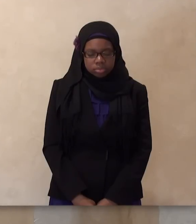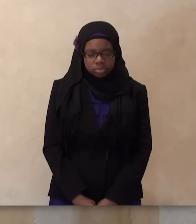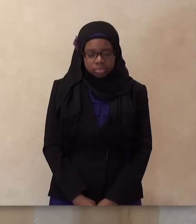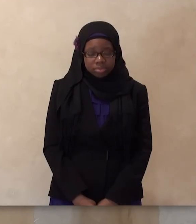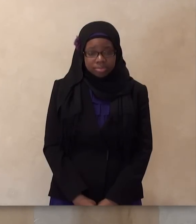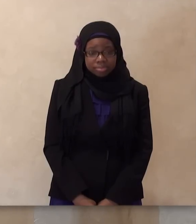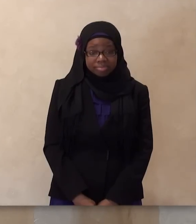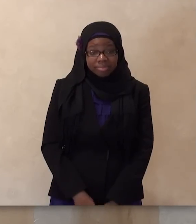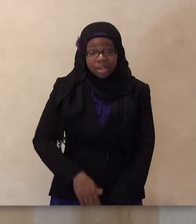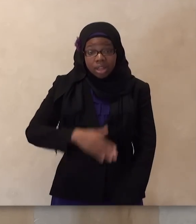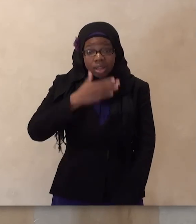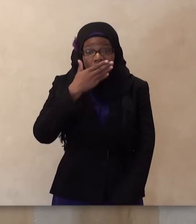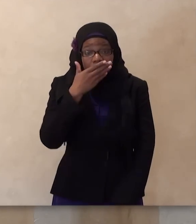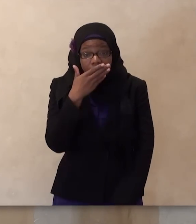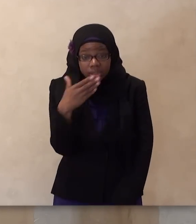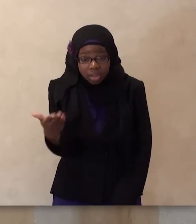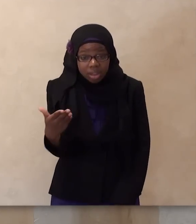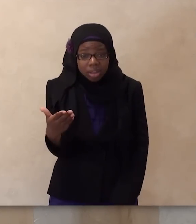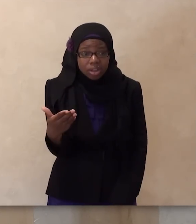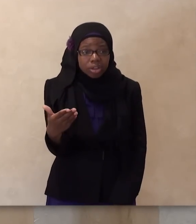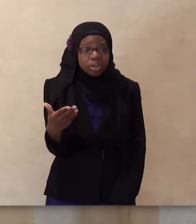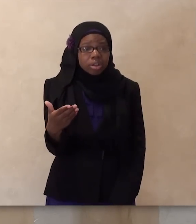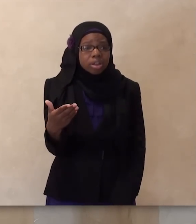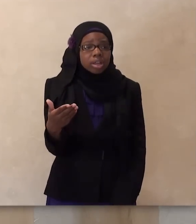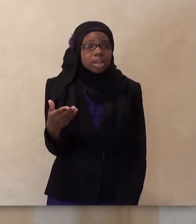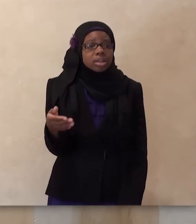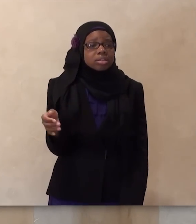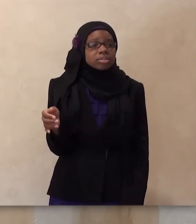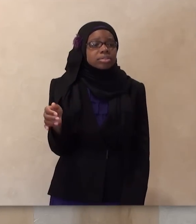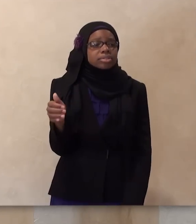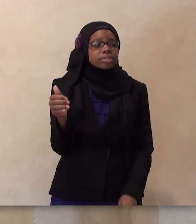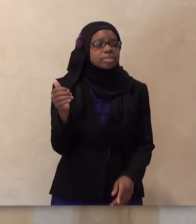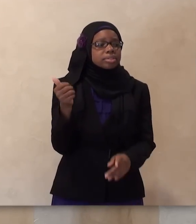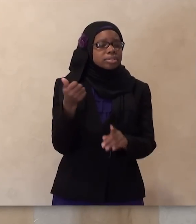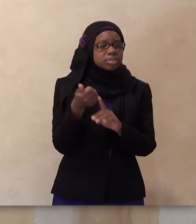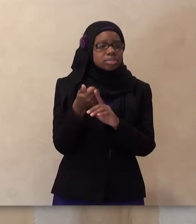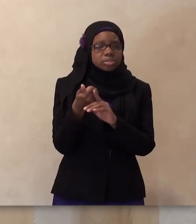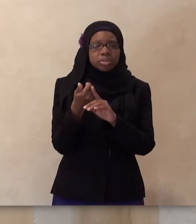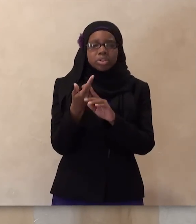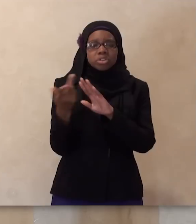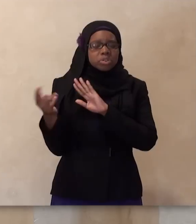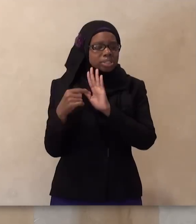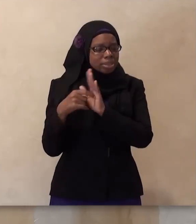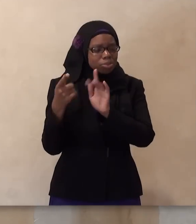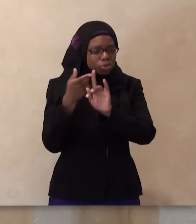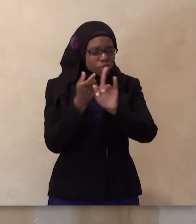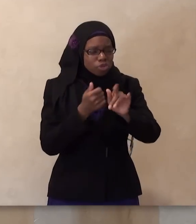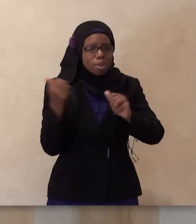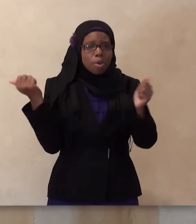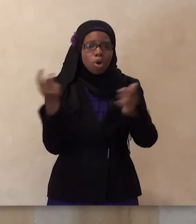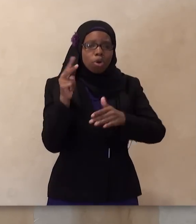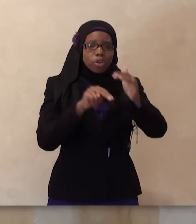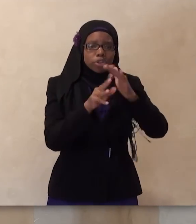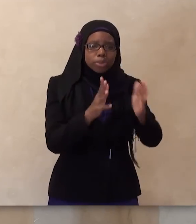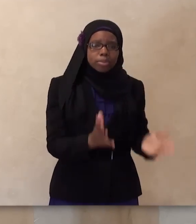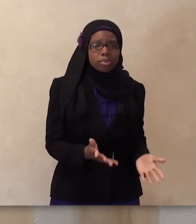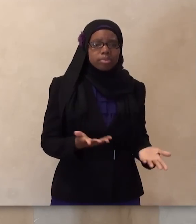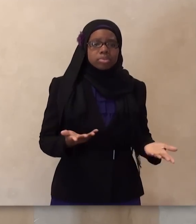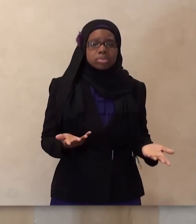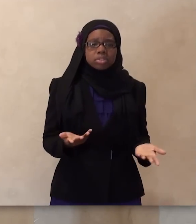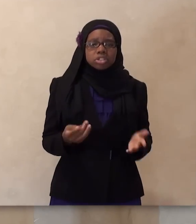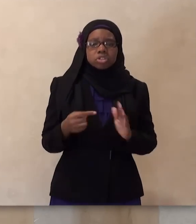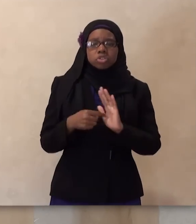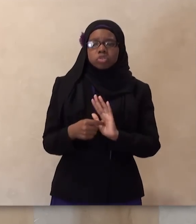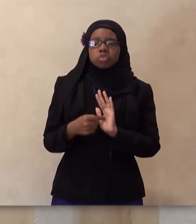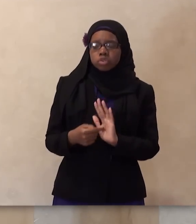thanking somebody, is a sifa of the Anbiya alayhim salatu wa salam. And Allah subhanahu wa ta'ala mentions, for example,